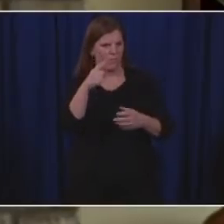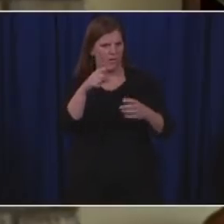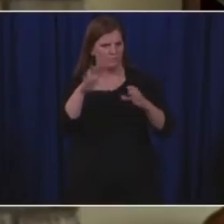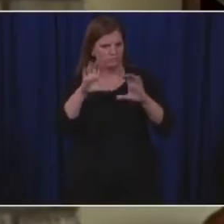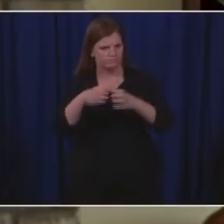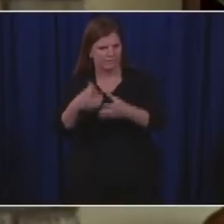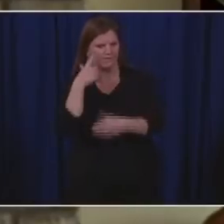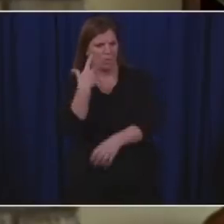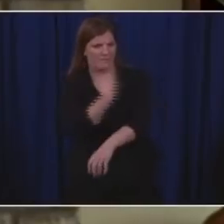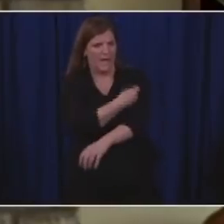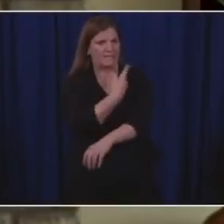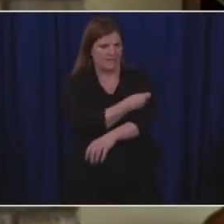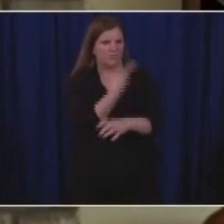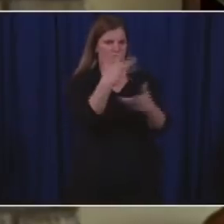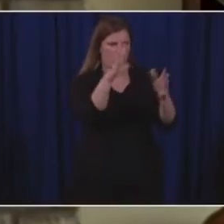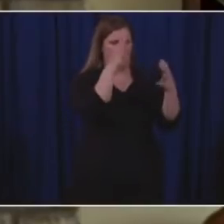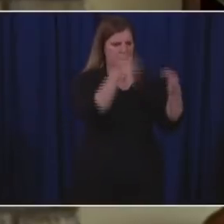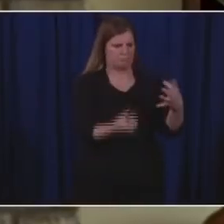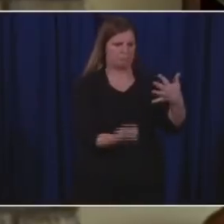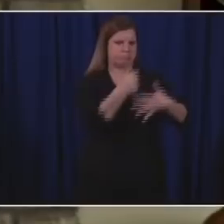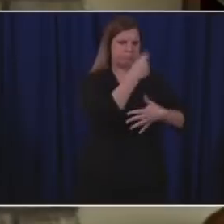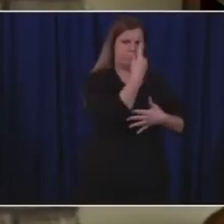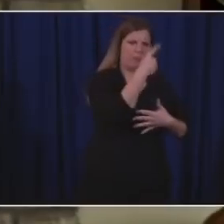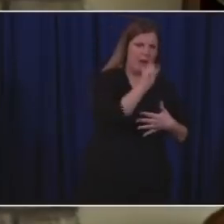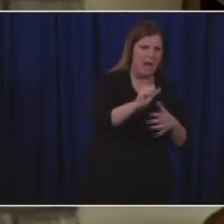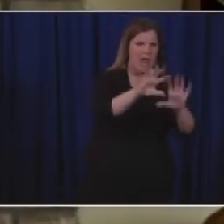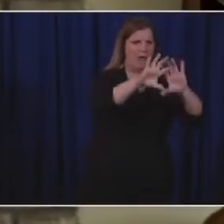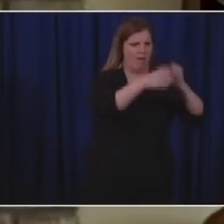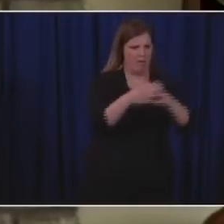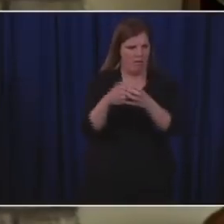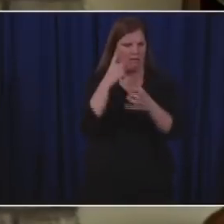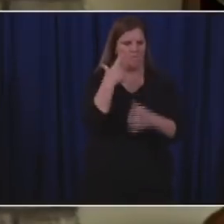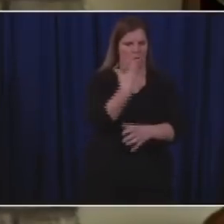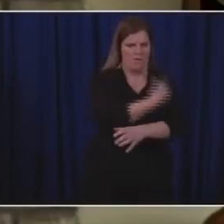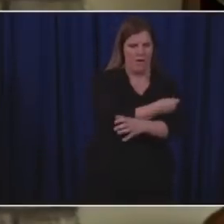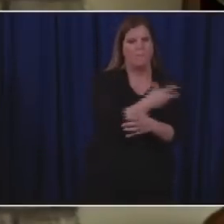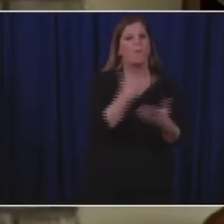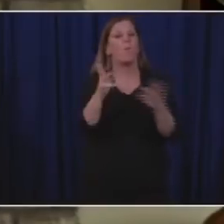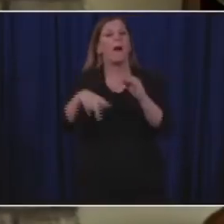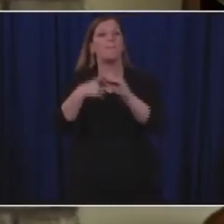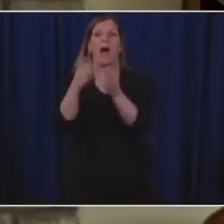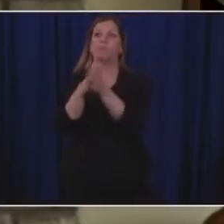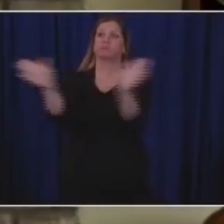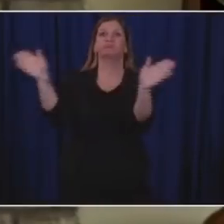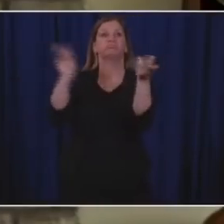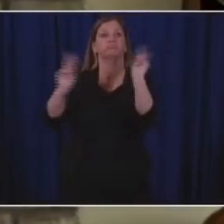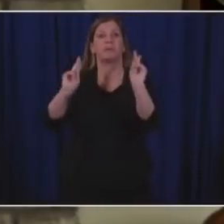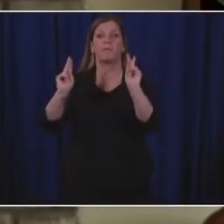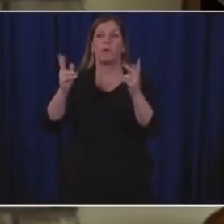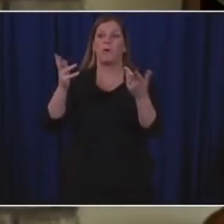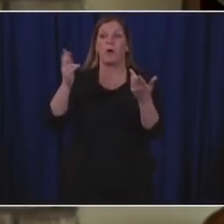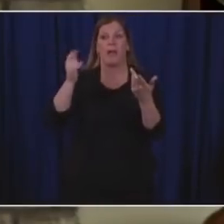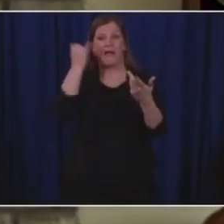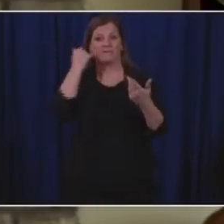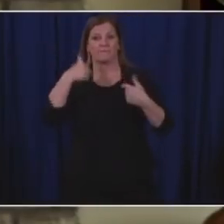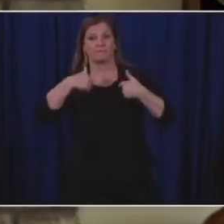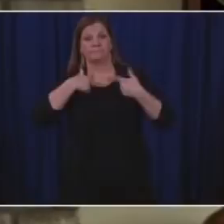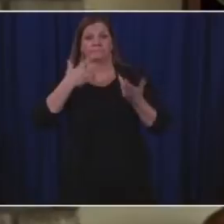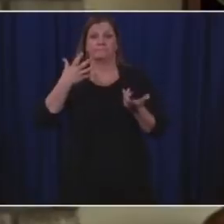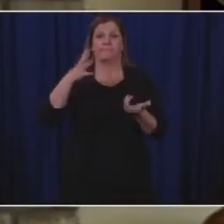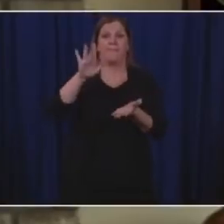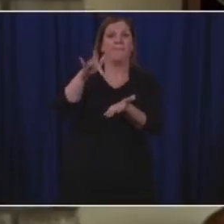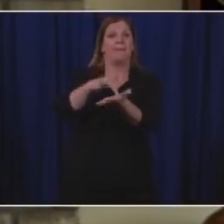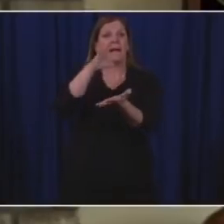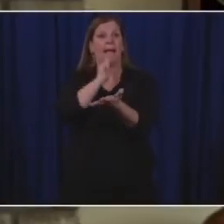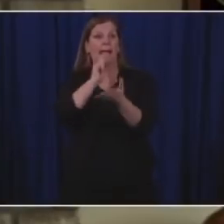But what about the general public at large? Middle-aged Ohioans with no health problems. When can